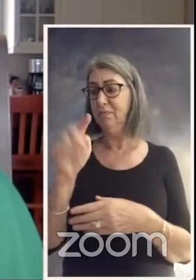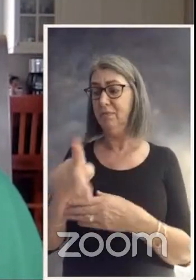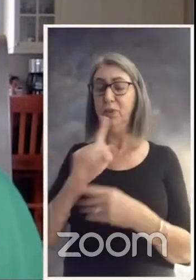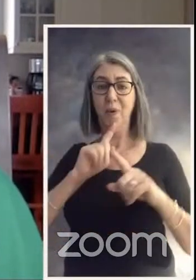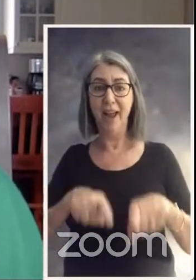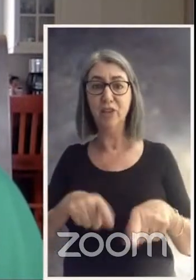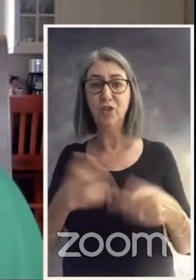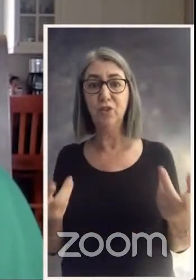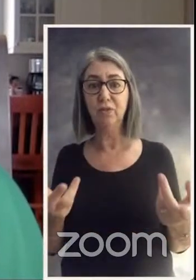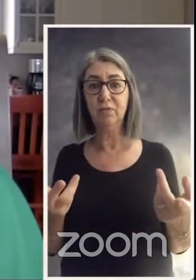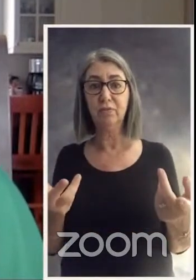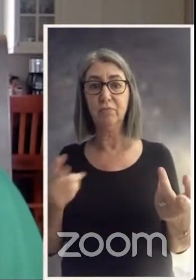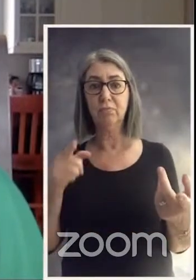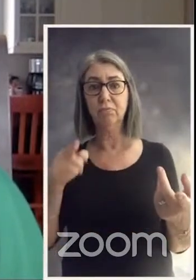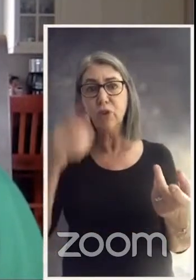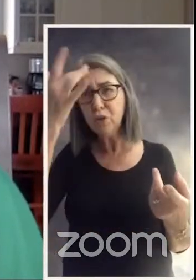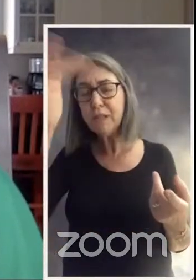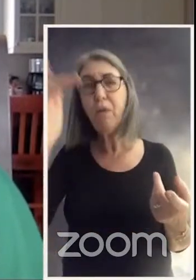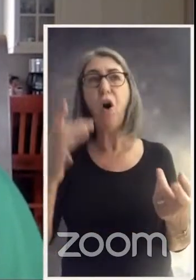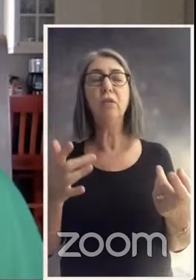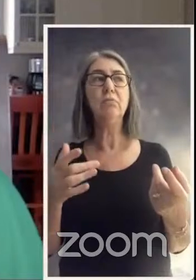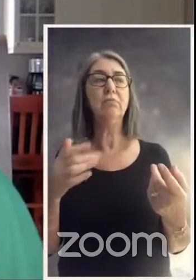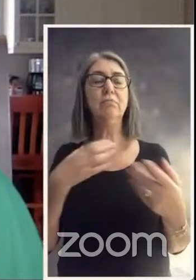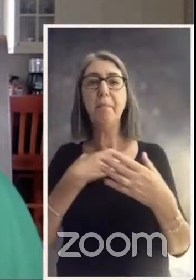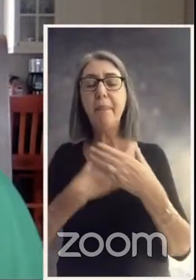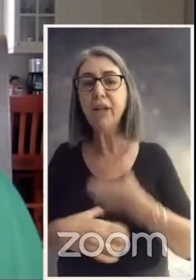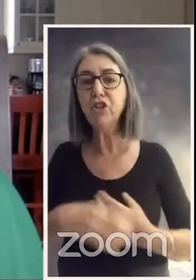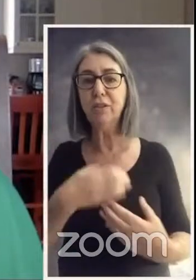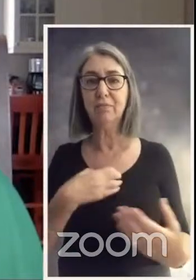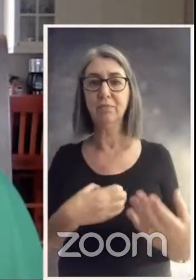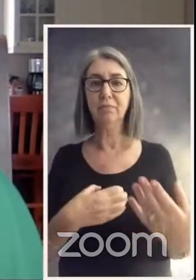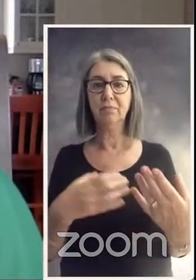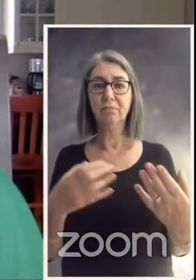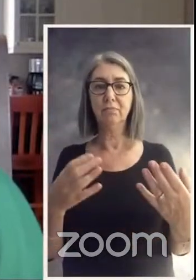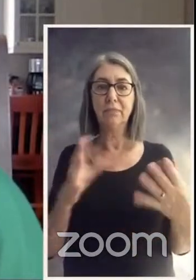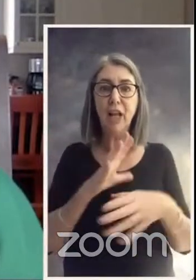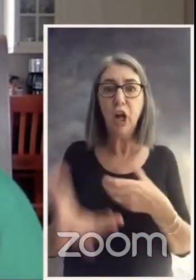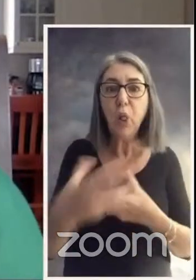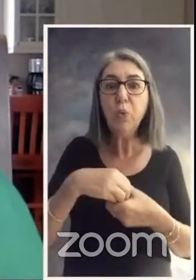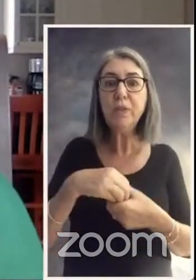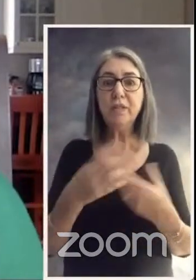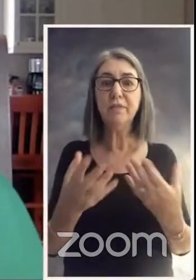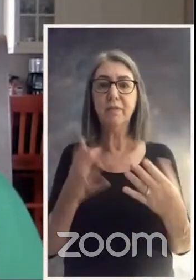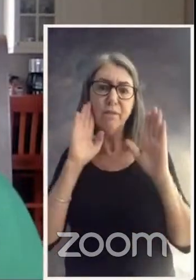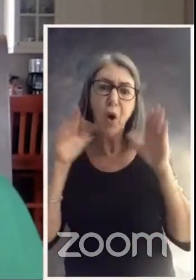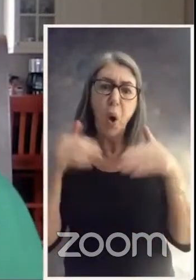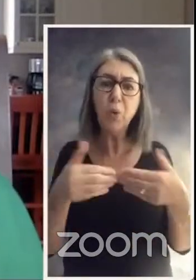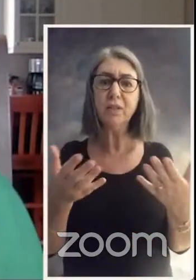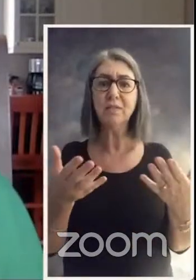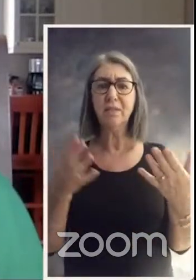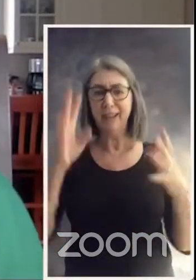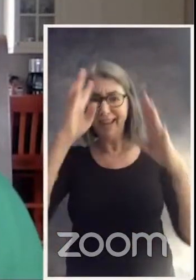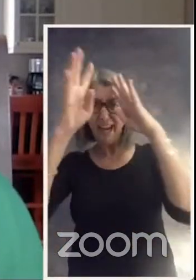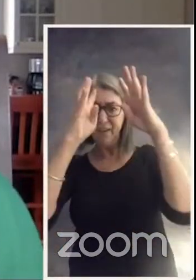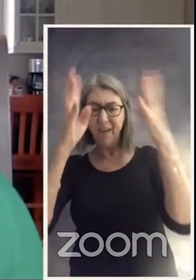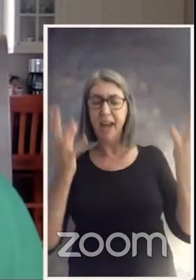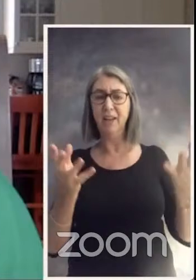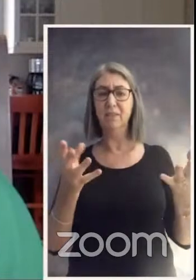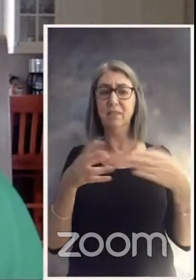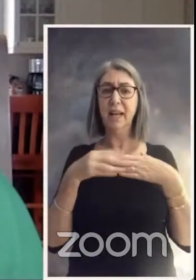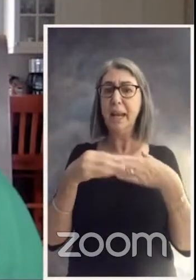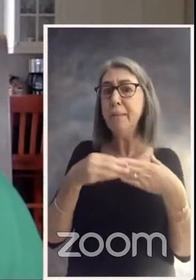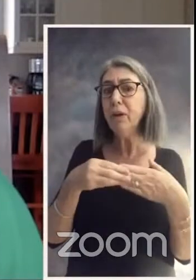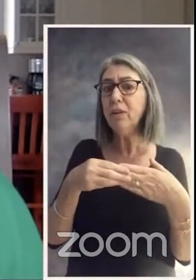answer. You're smart, passionate, inclusive, focused,